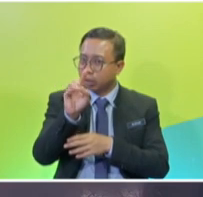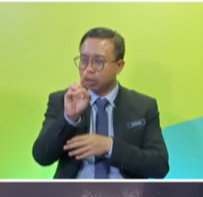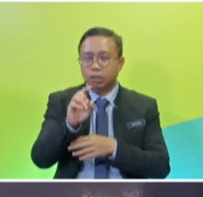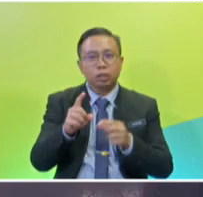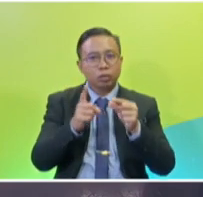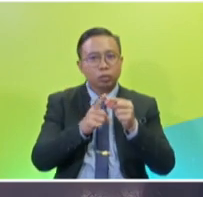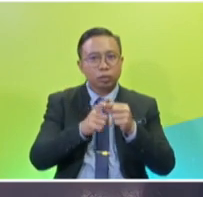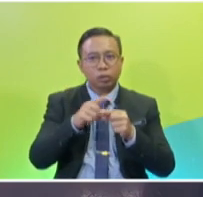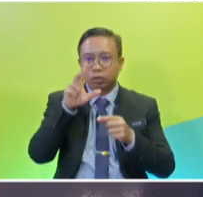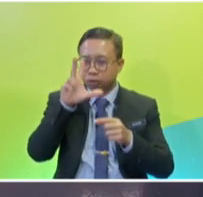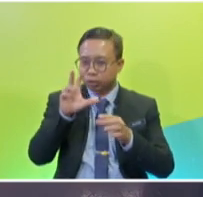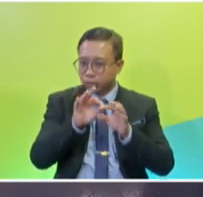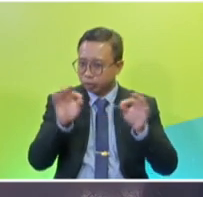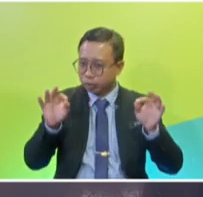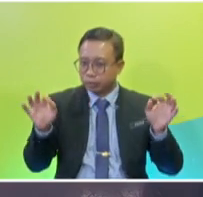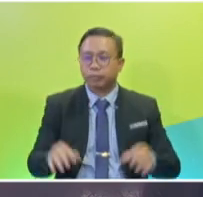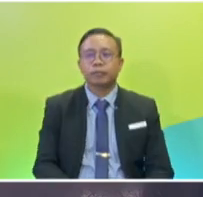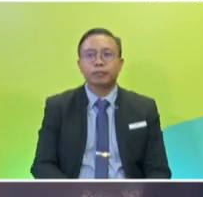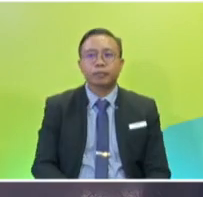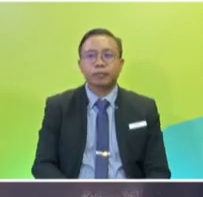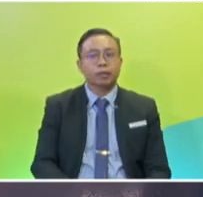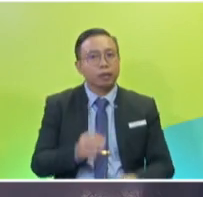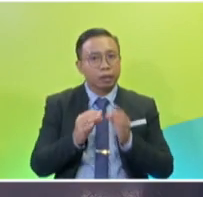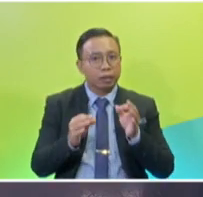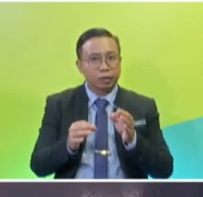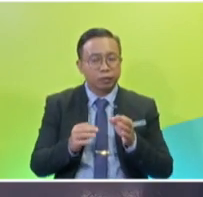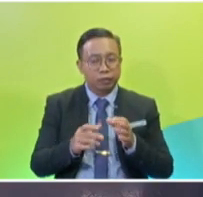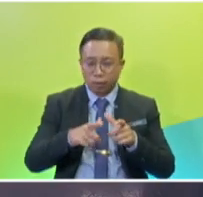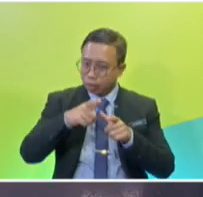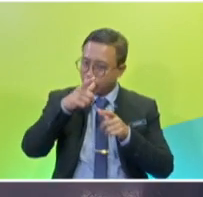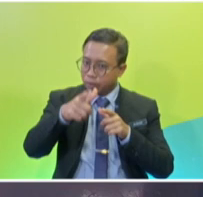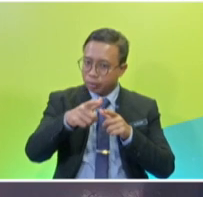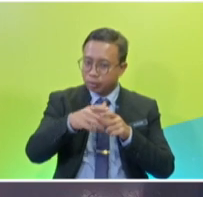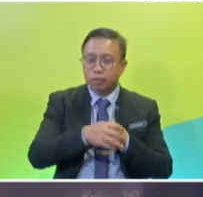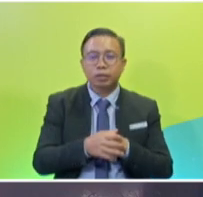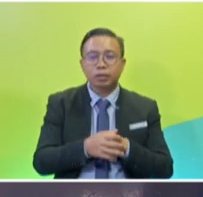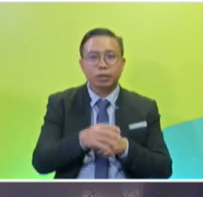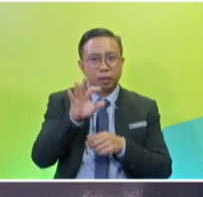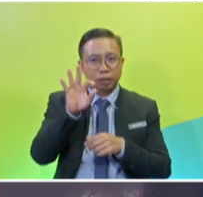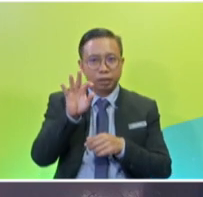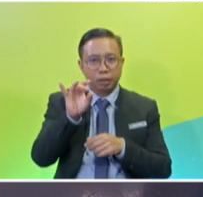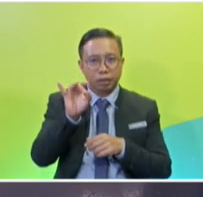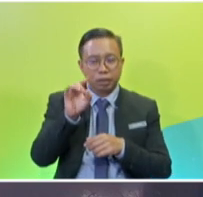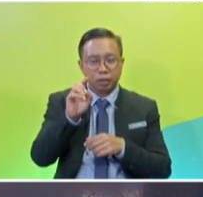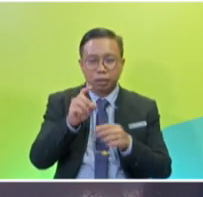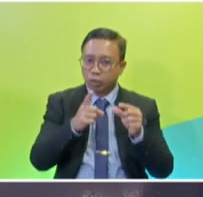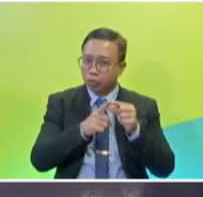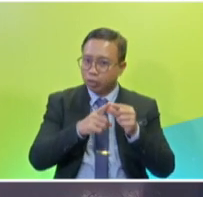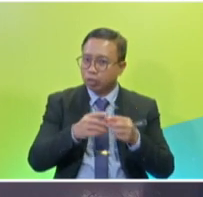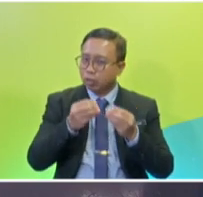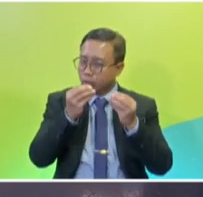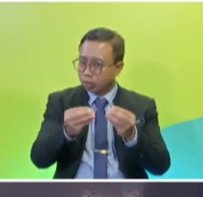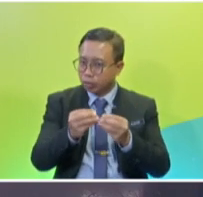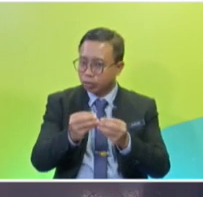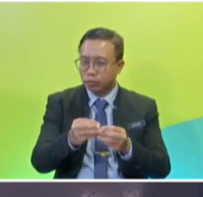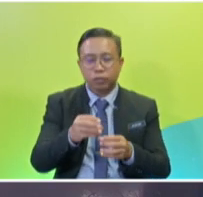only 3 sentences. Mm-hmm. If for the advanced learner, you expect them to only write 80 words, how can you possibly give them 20 out